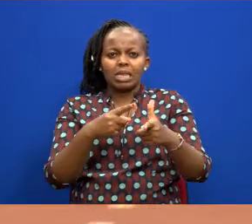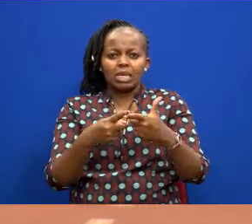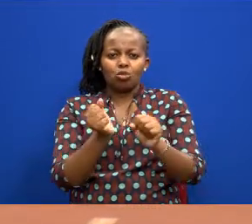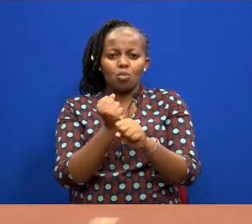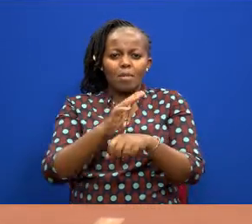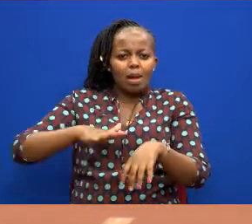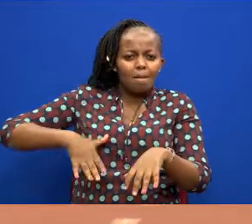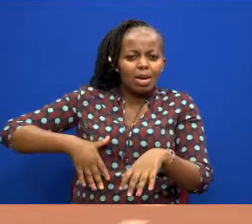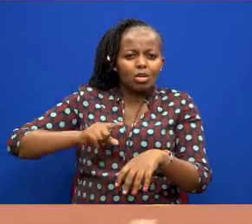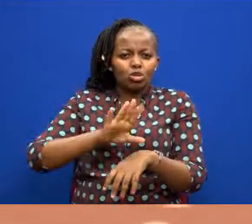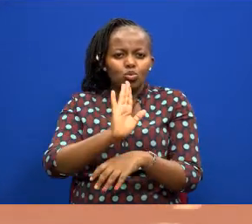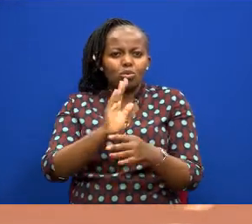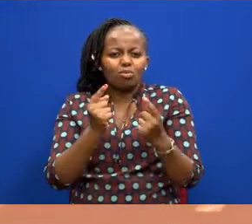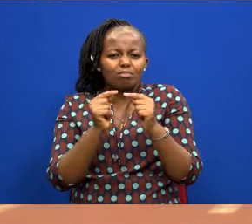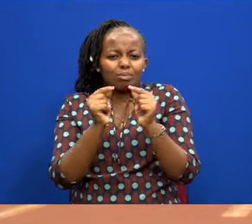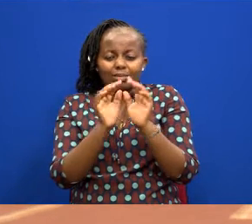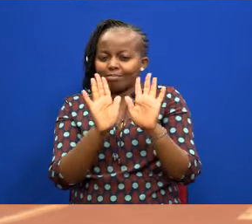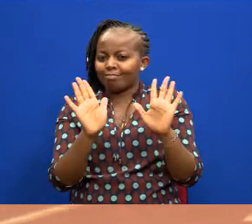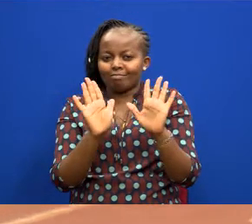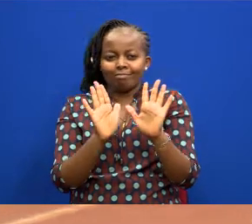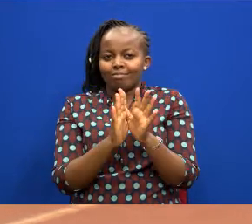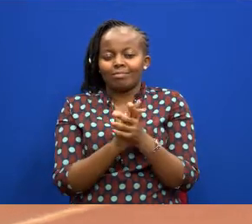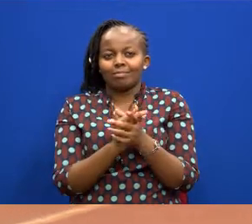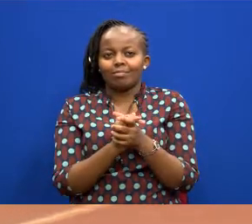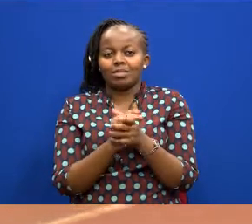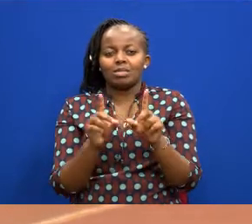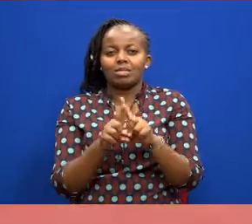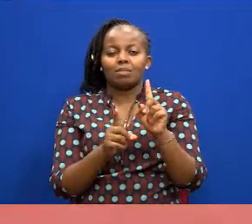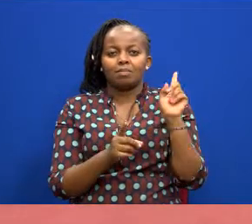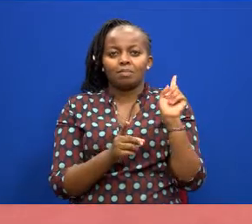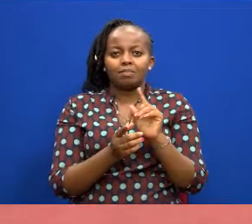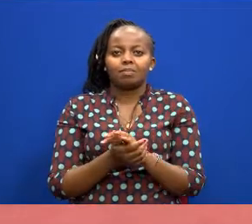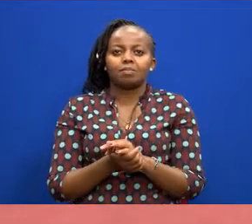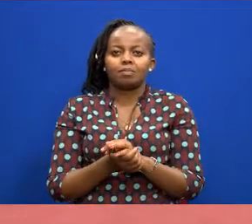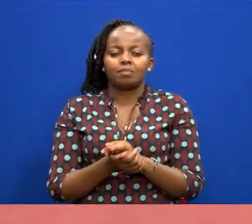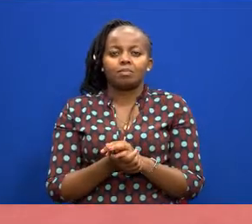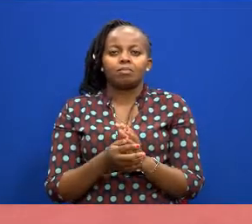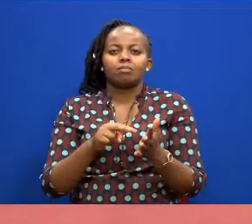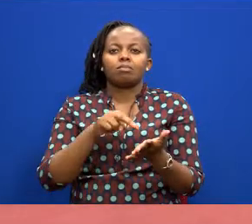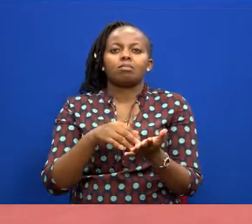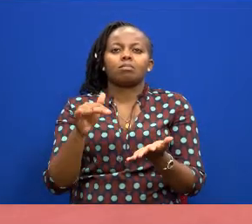straining your back while doing it. Ensure your back is also straight. Okay, up again.